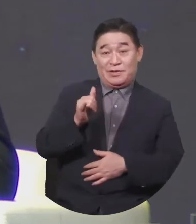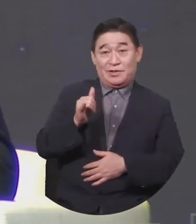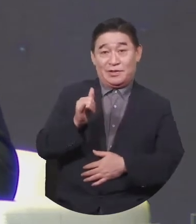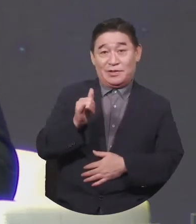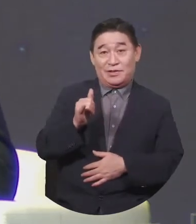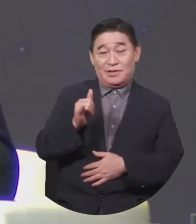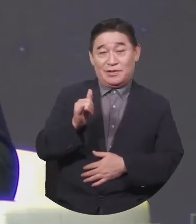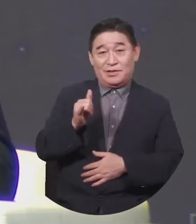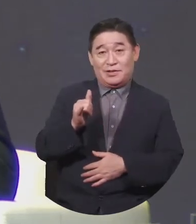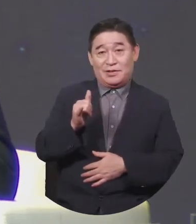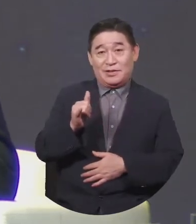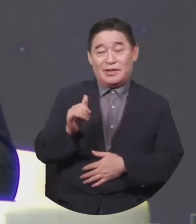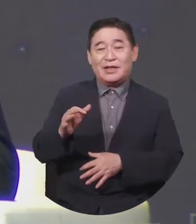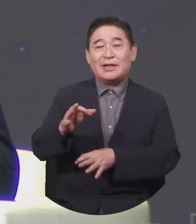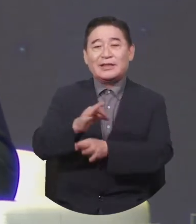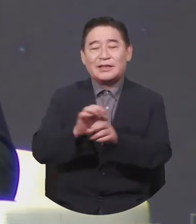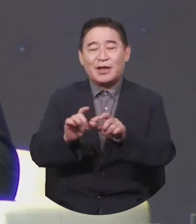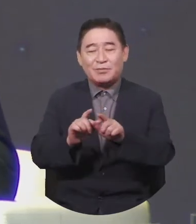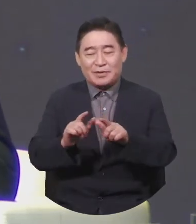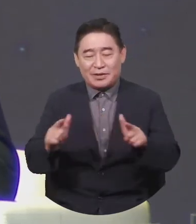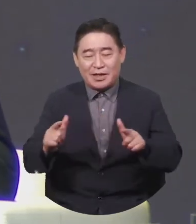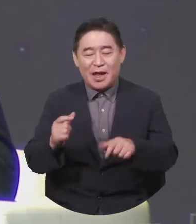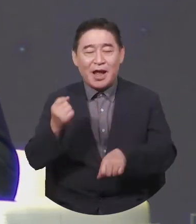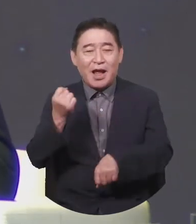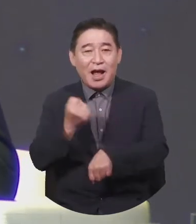actors. And